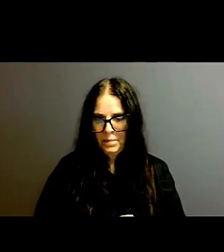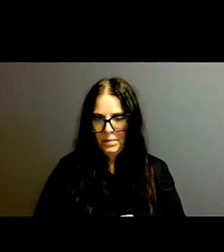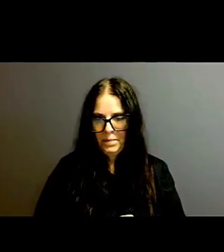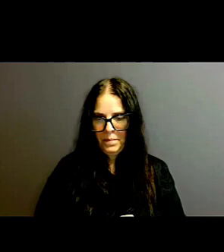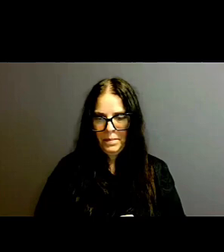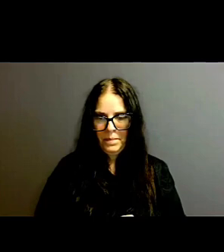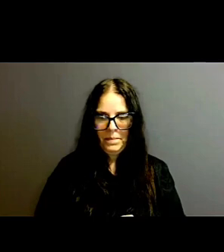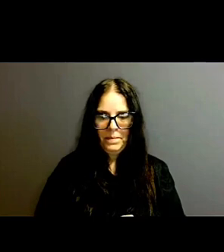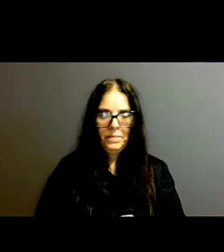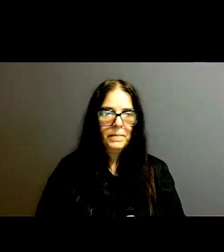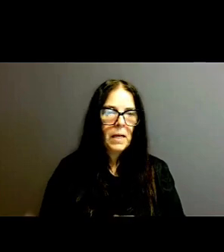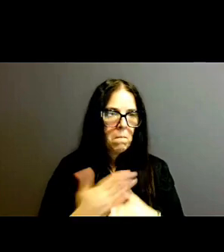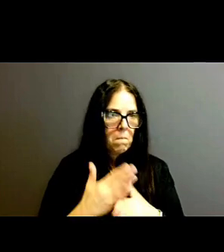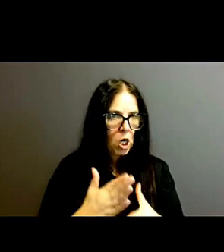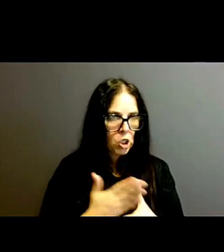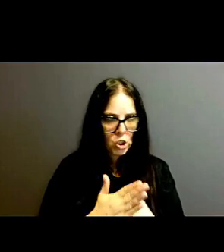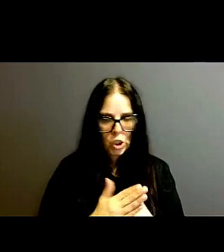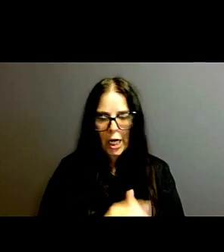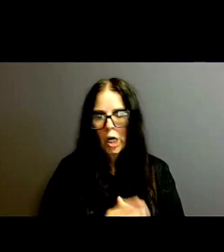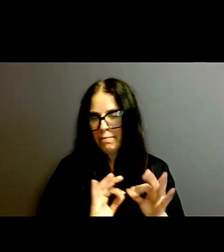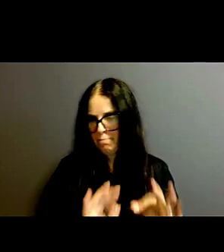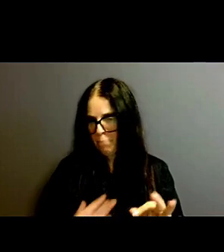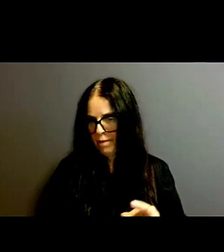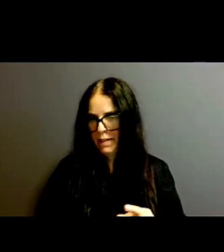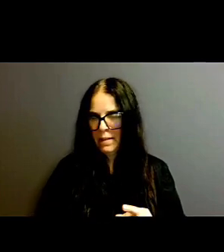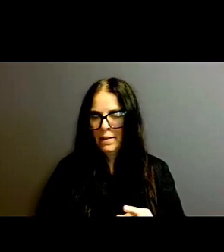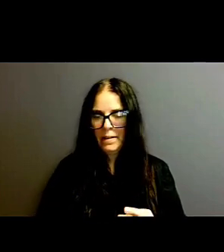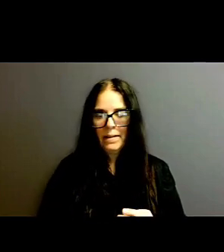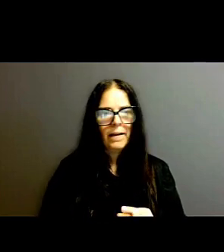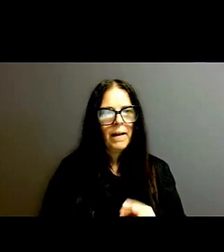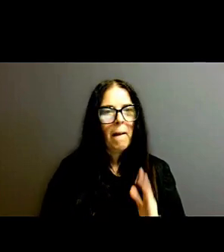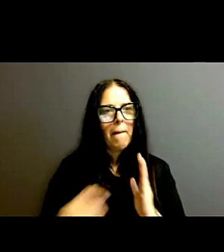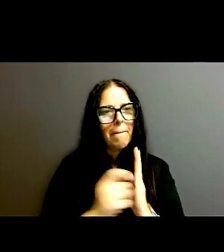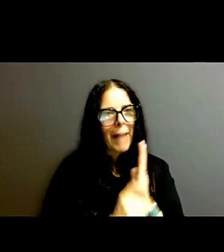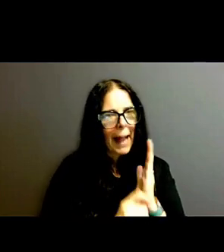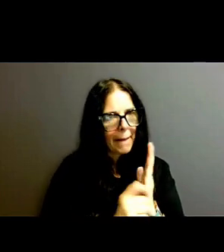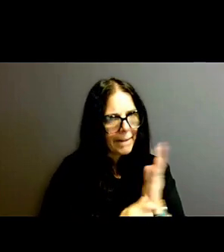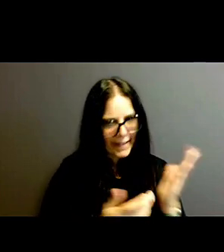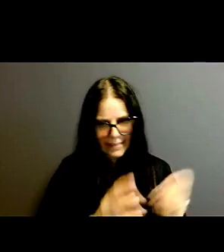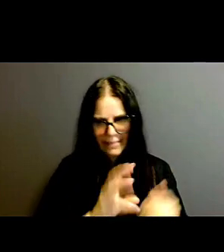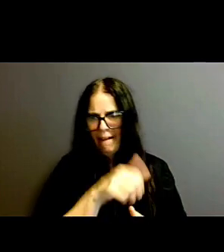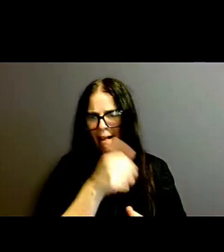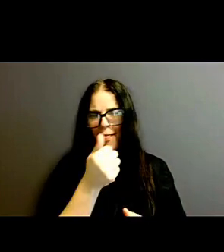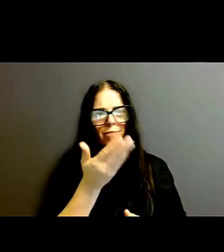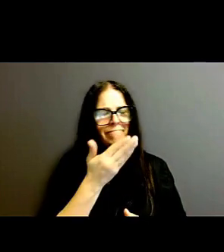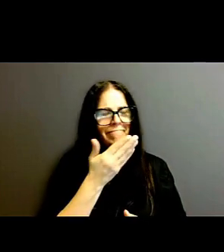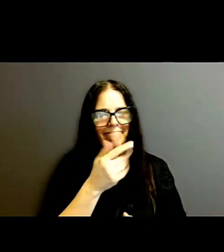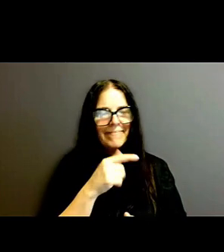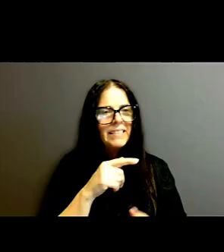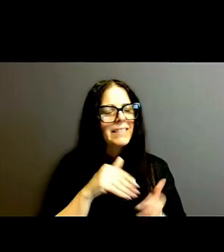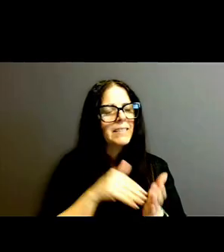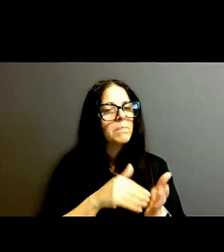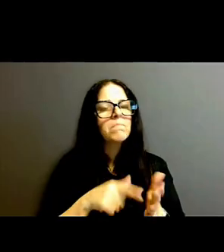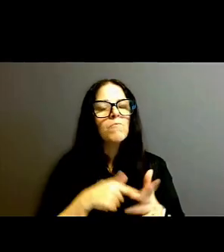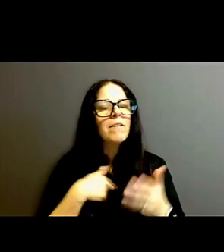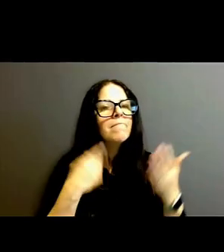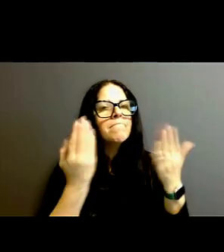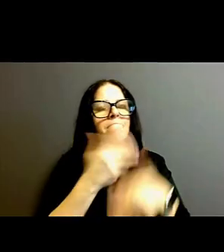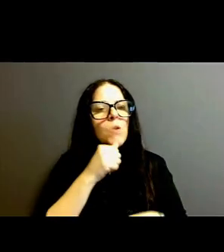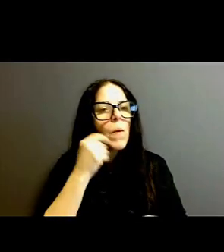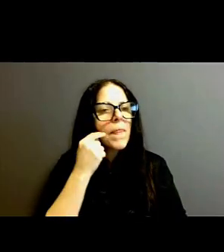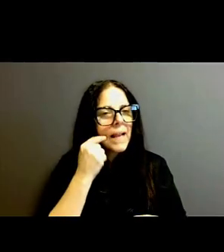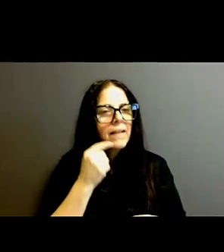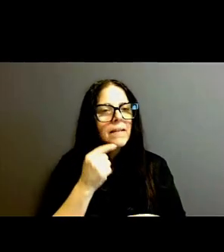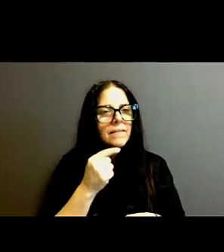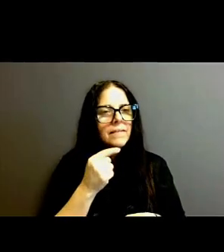Partner sharing, perfect. Pamphlets, wow. See, again, as we are thinking about some of those things, not all